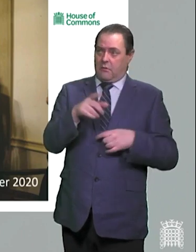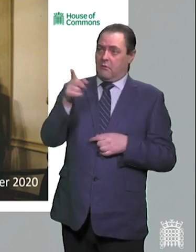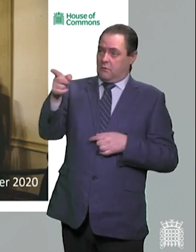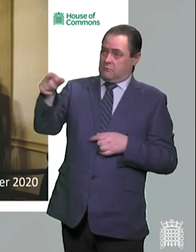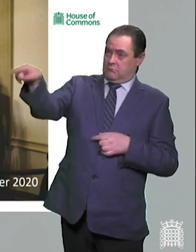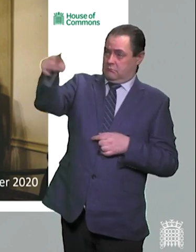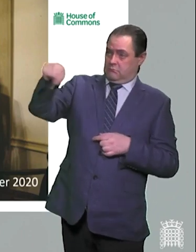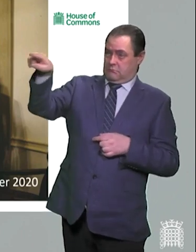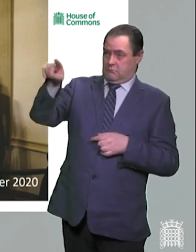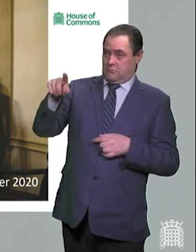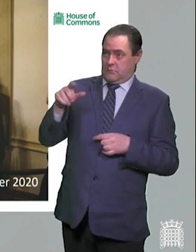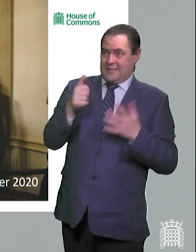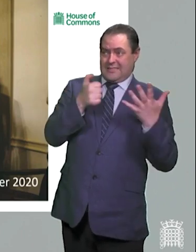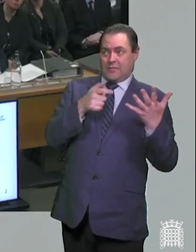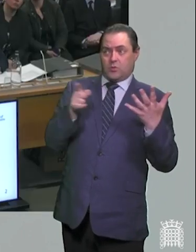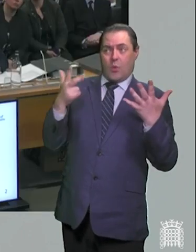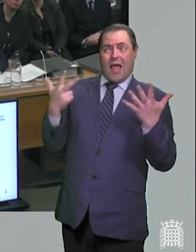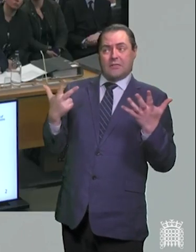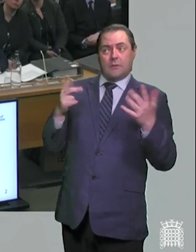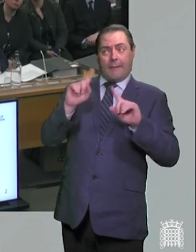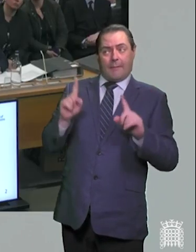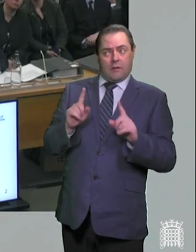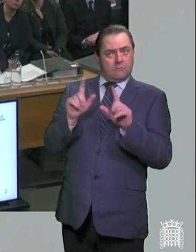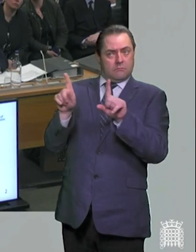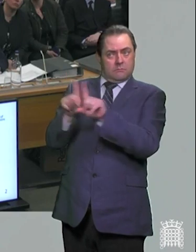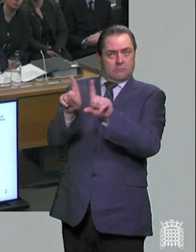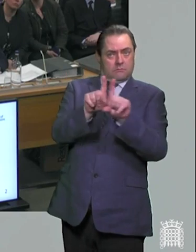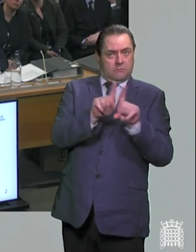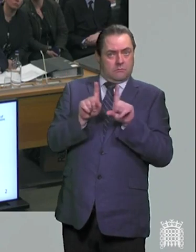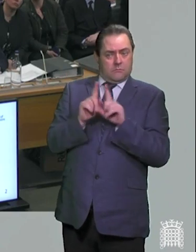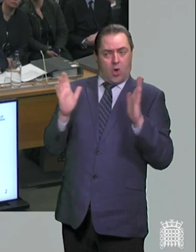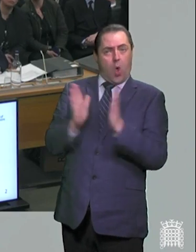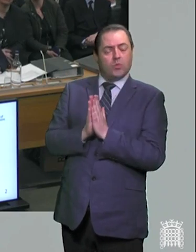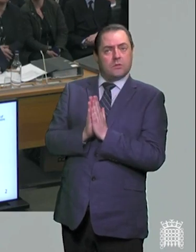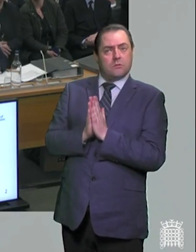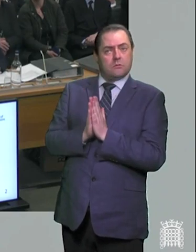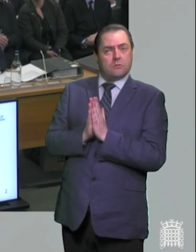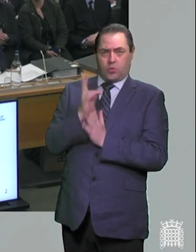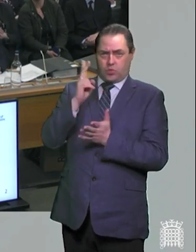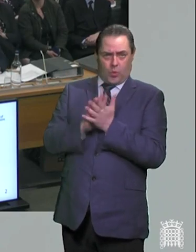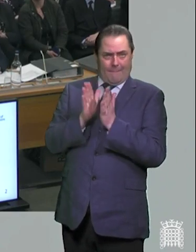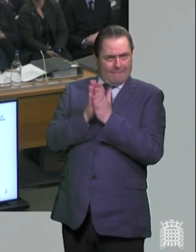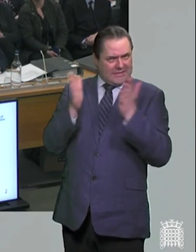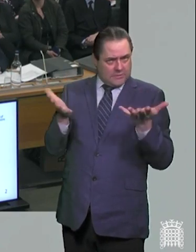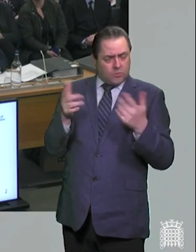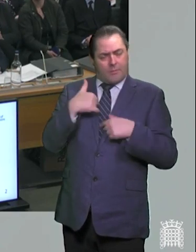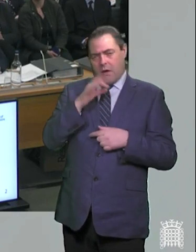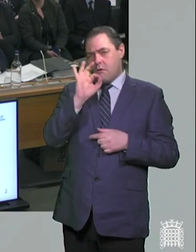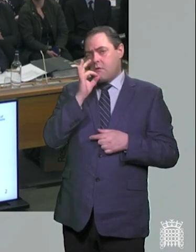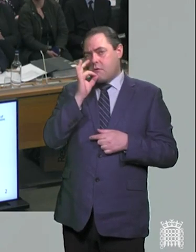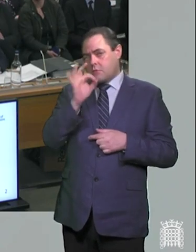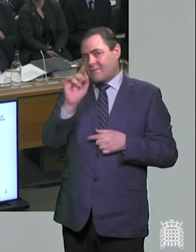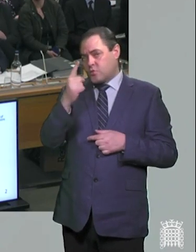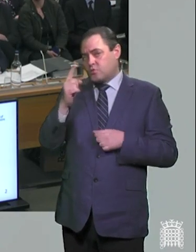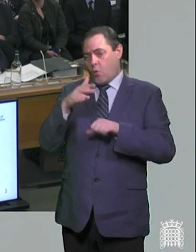people standing in close proximity. I want to ask first about this gathering's compliance with the guidance. You